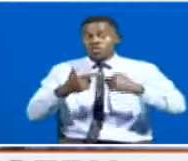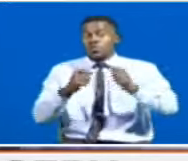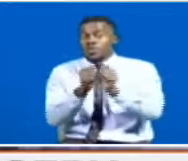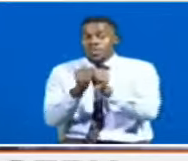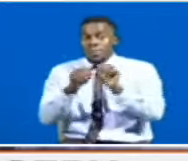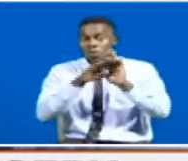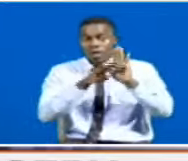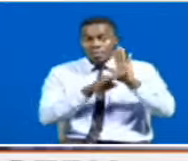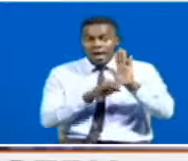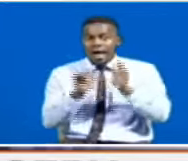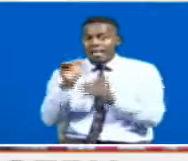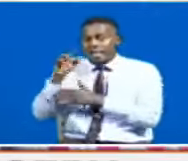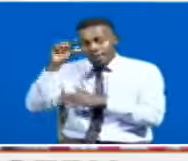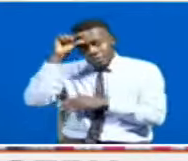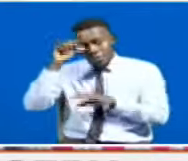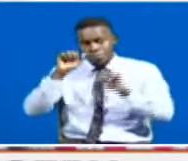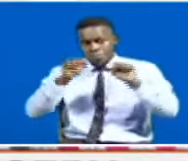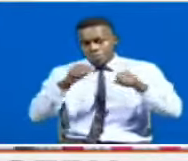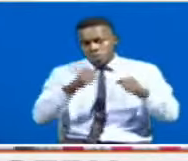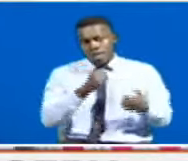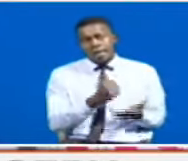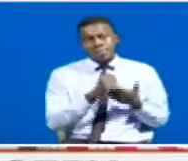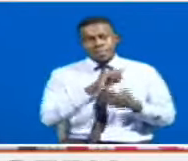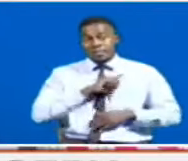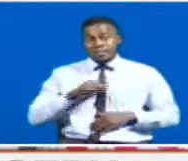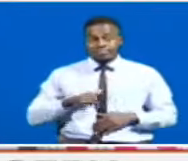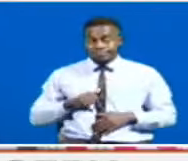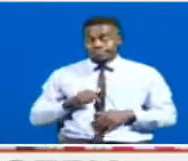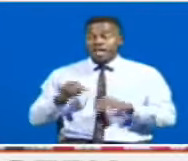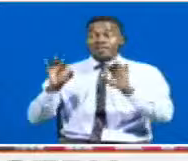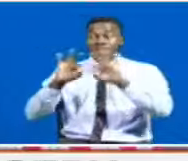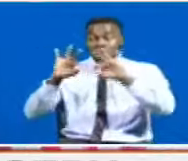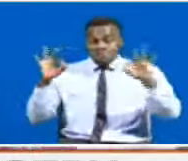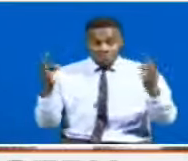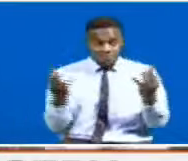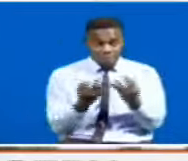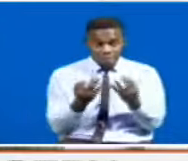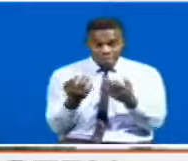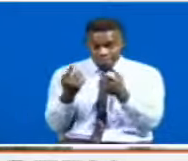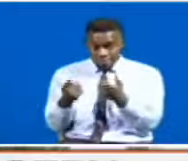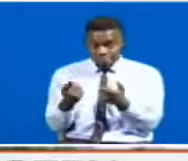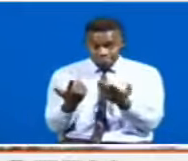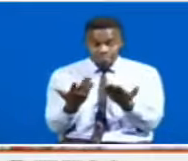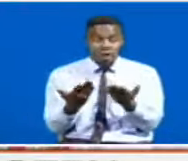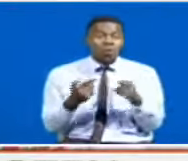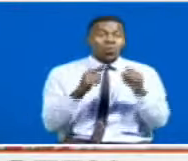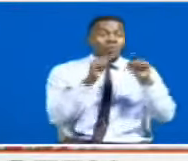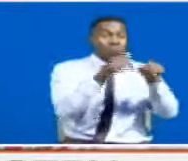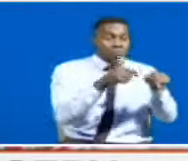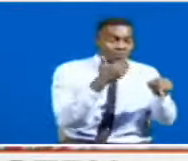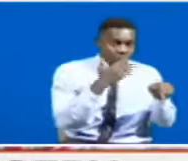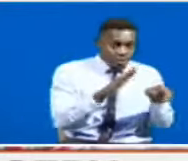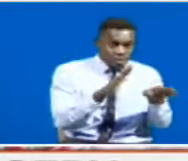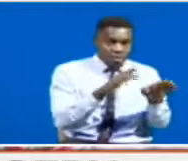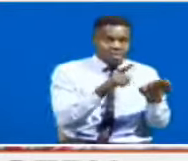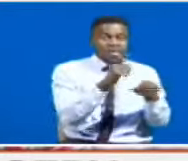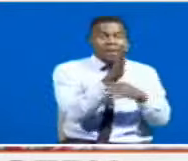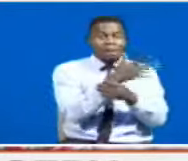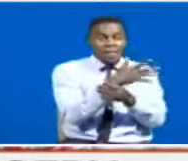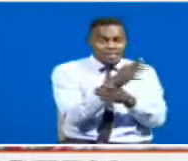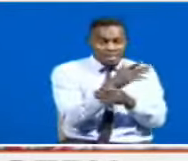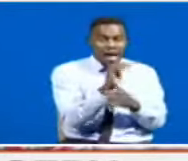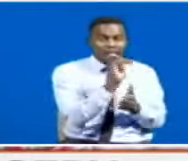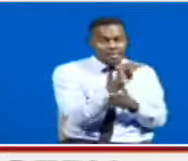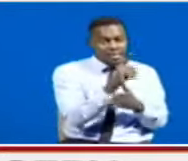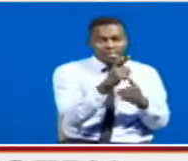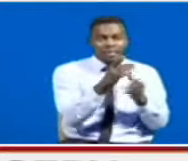ningeomba pia serikali aweze kutusaidia. The families have asked the government and the Australian embassy to intervene and help them in